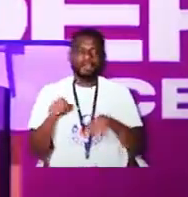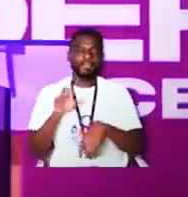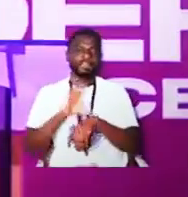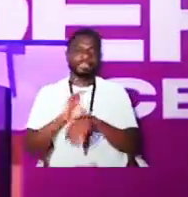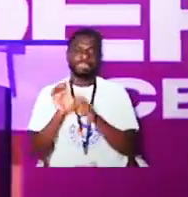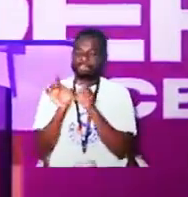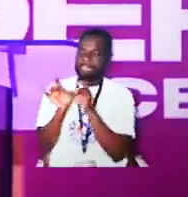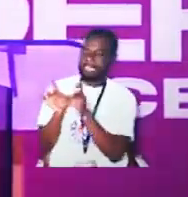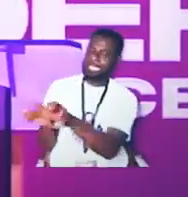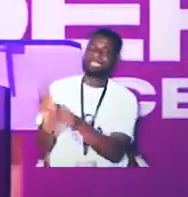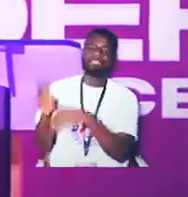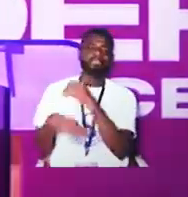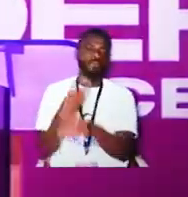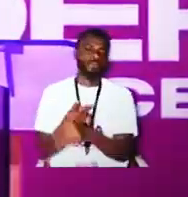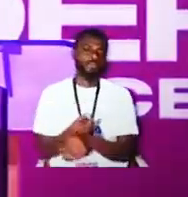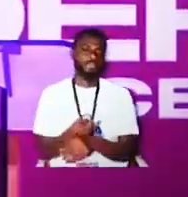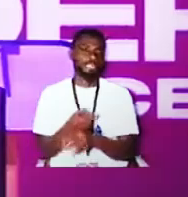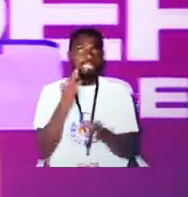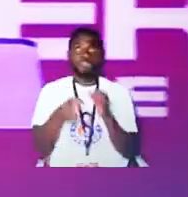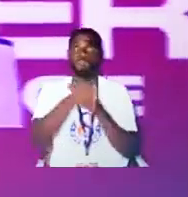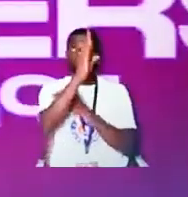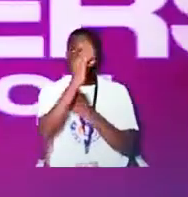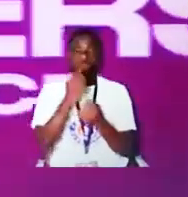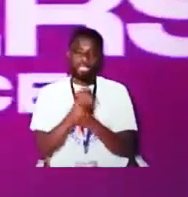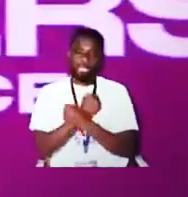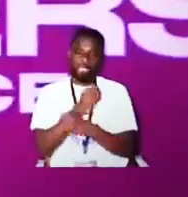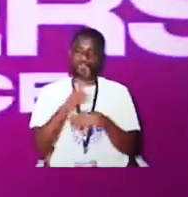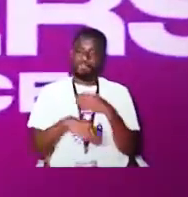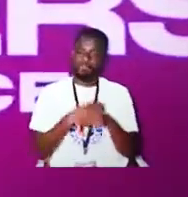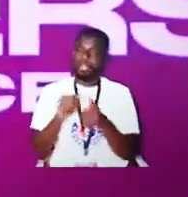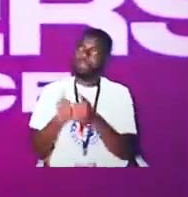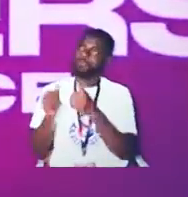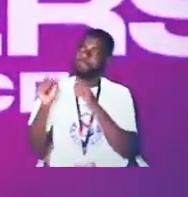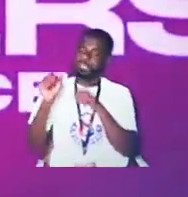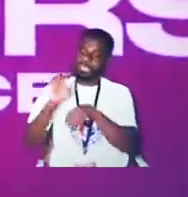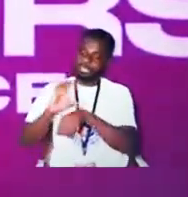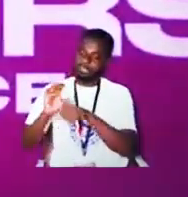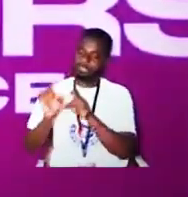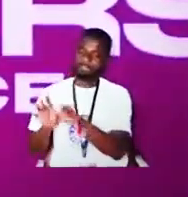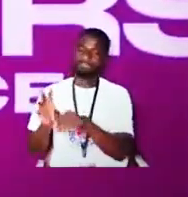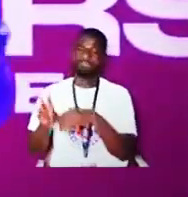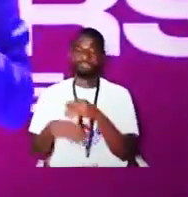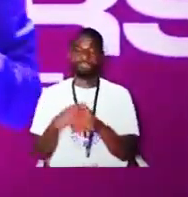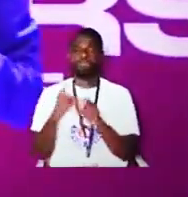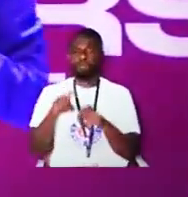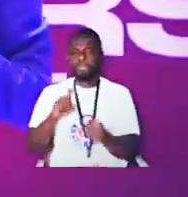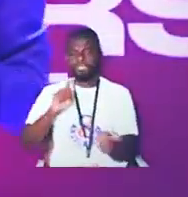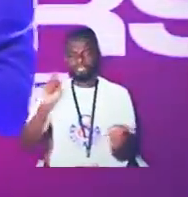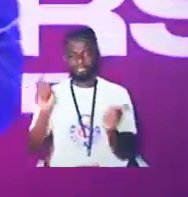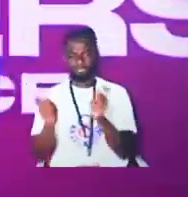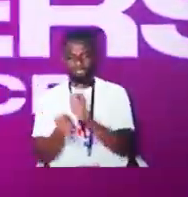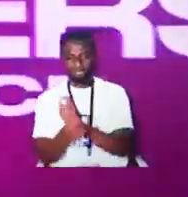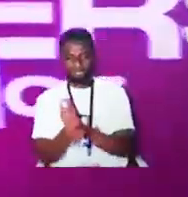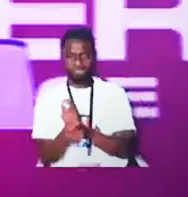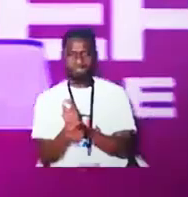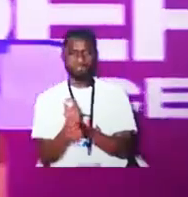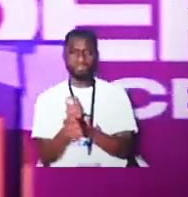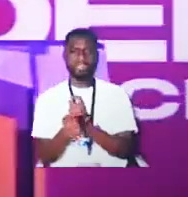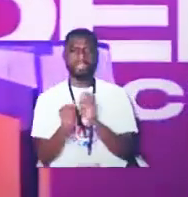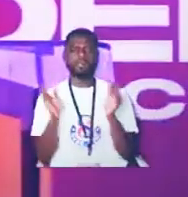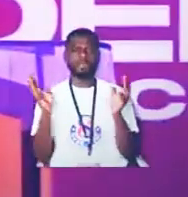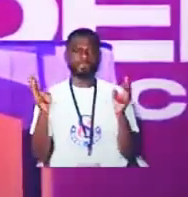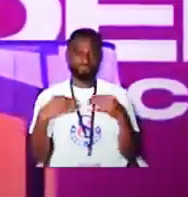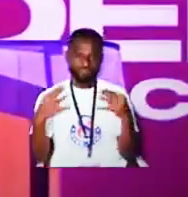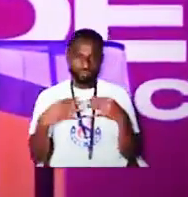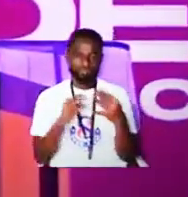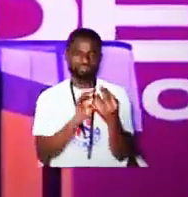hate the world? You see, and we should refocus our doors to face the world.